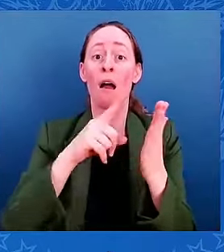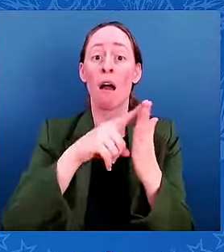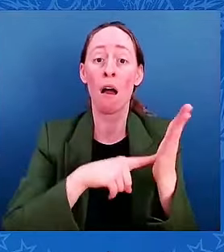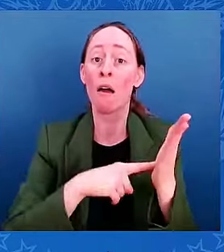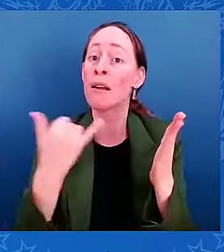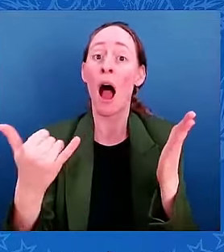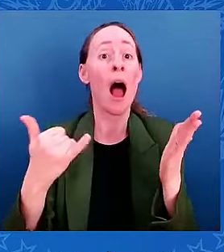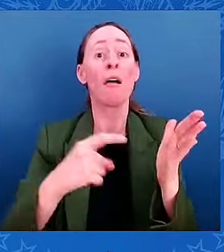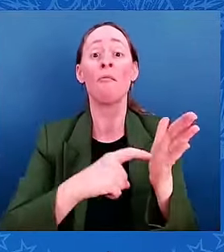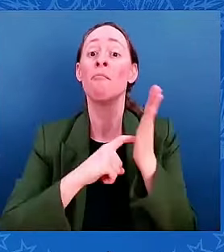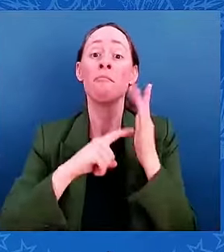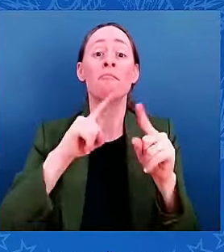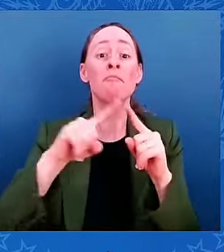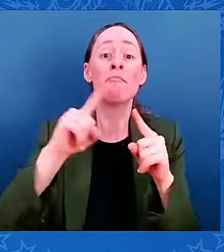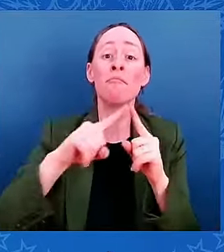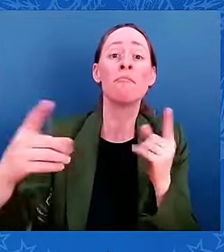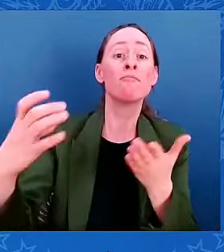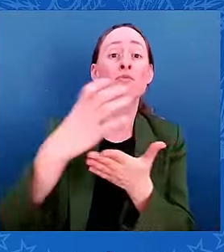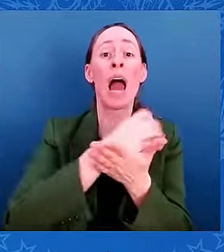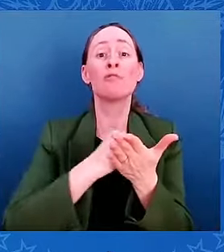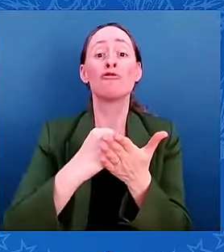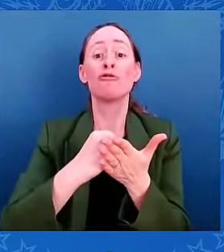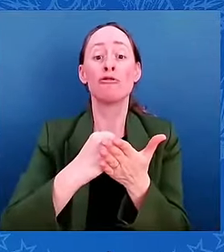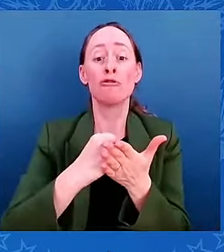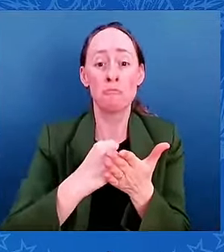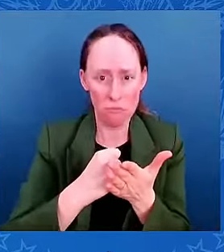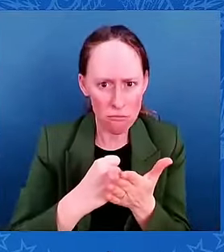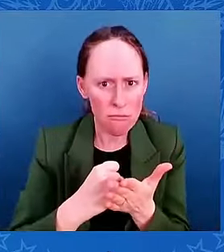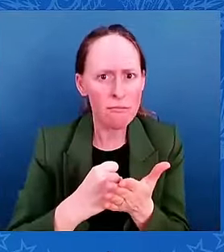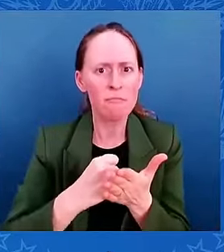increasing pay for 1 million workers over time.